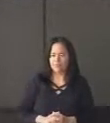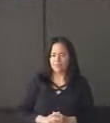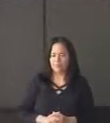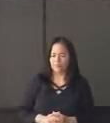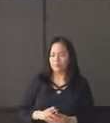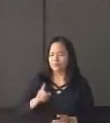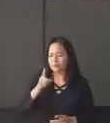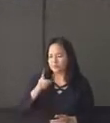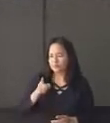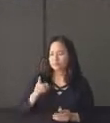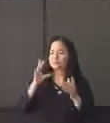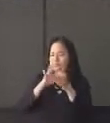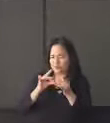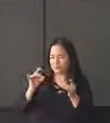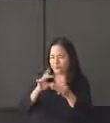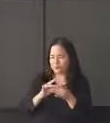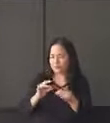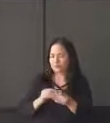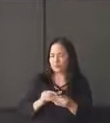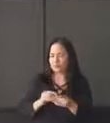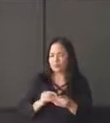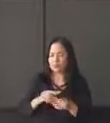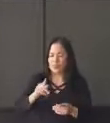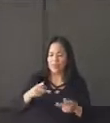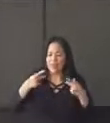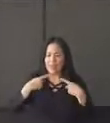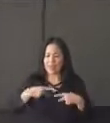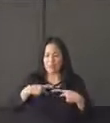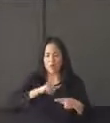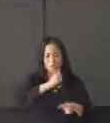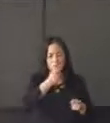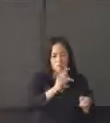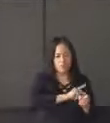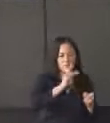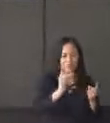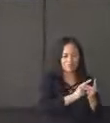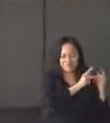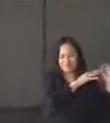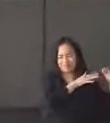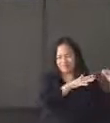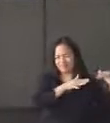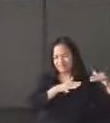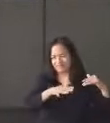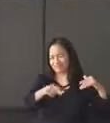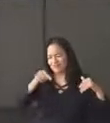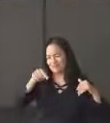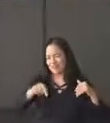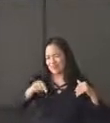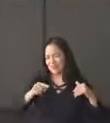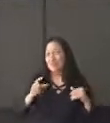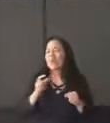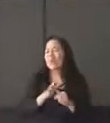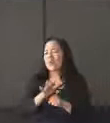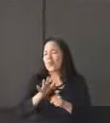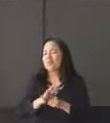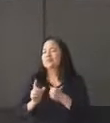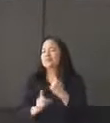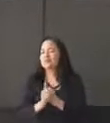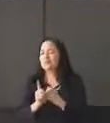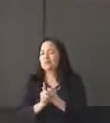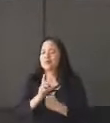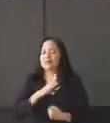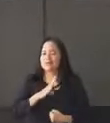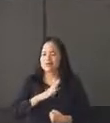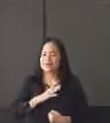what are the main challenges that migration processes produce in your territory? I would ask